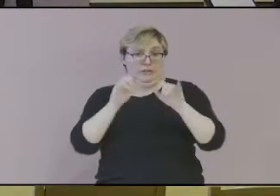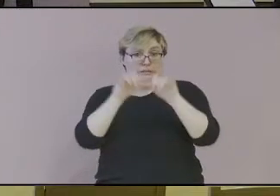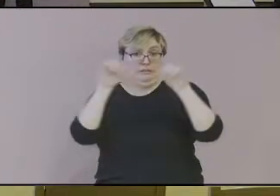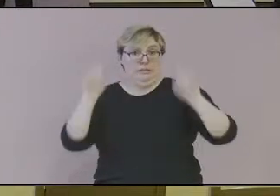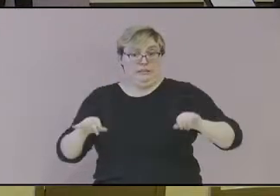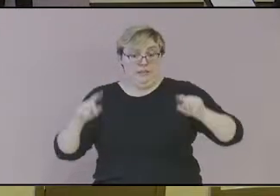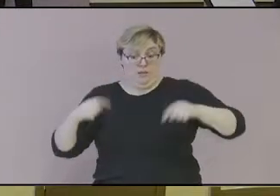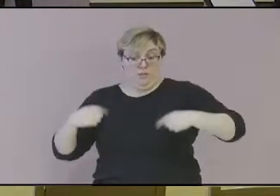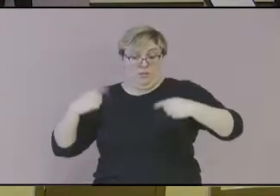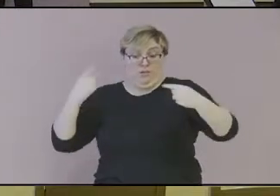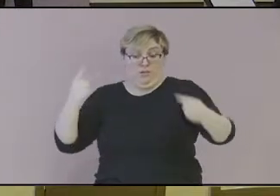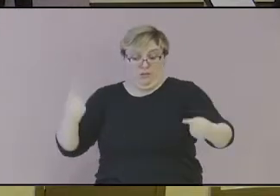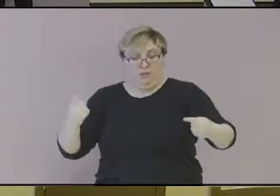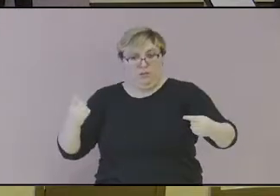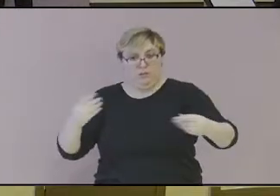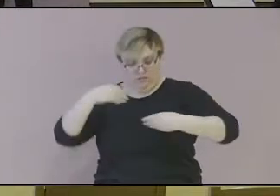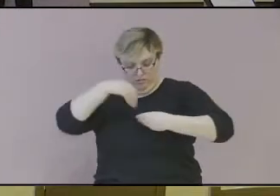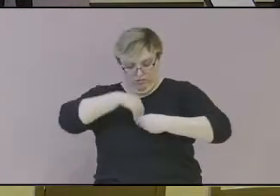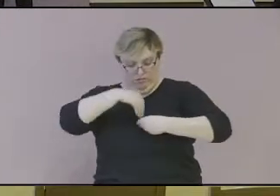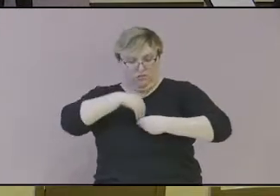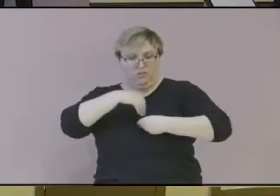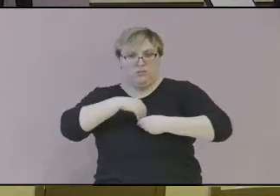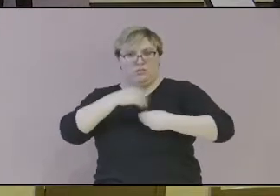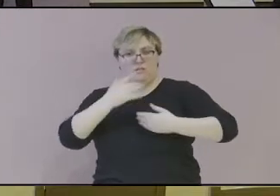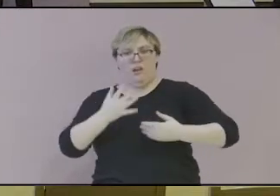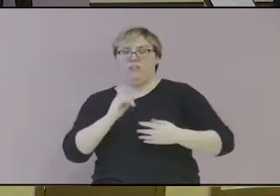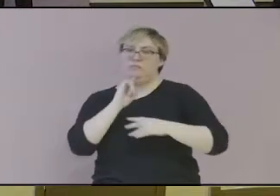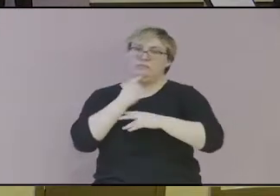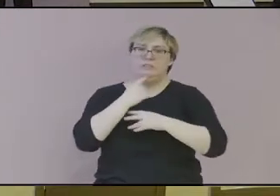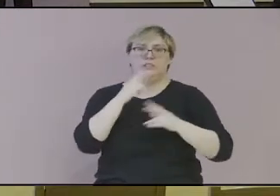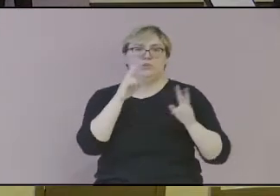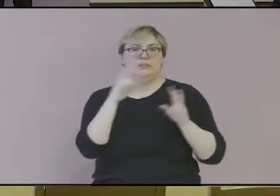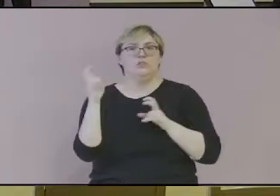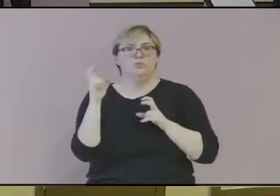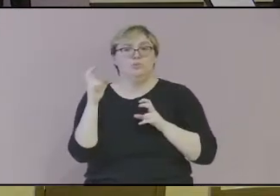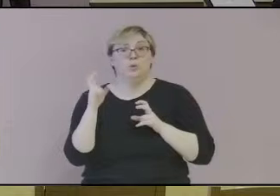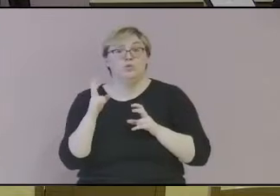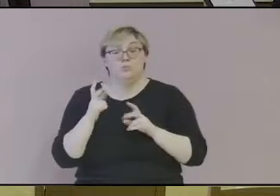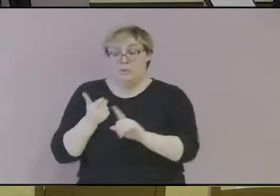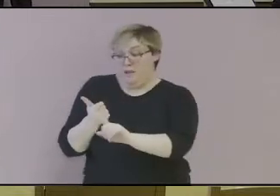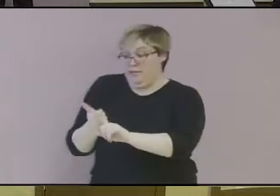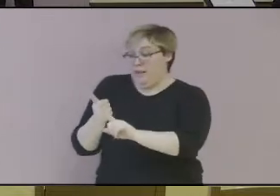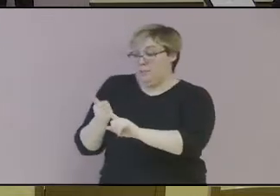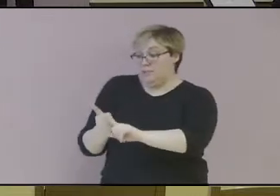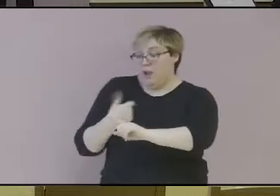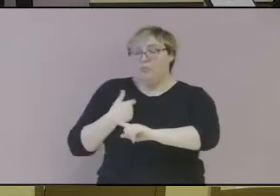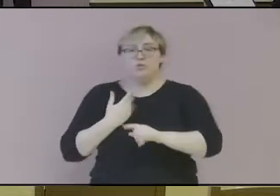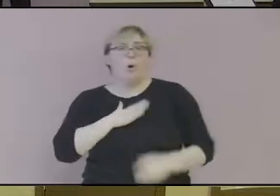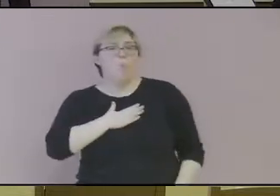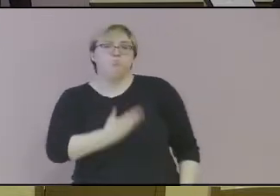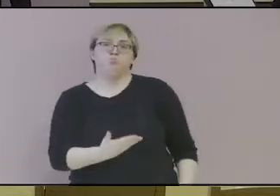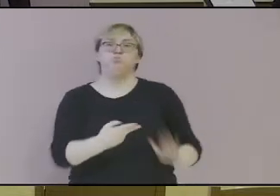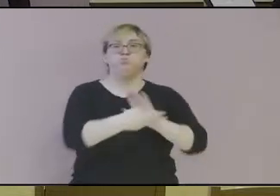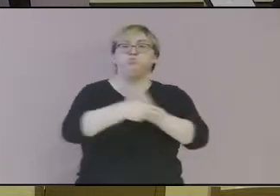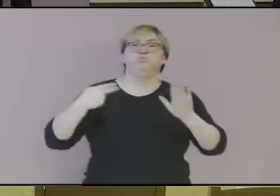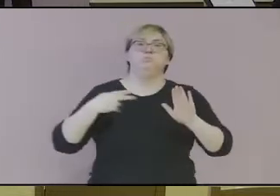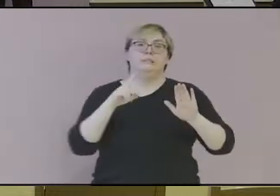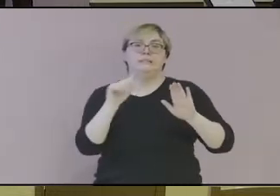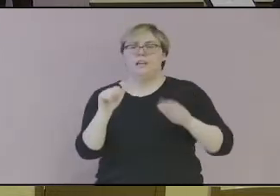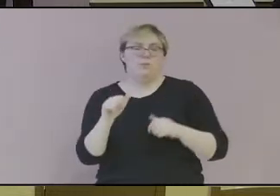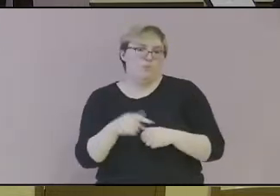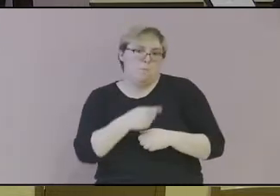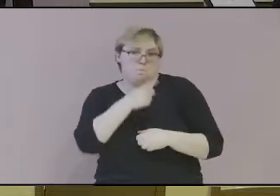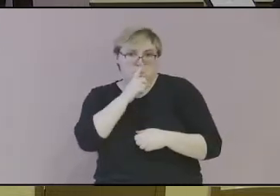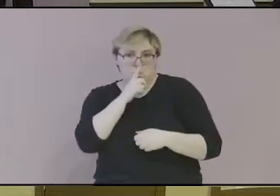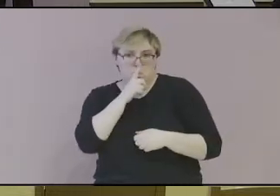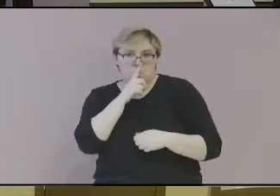might not identify as disabled, but the medical system identifies them as disabled. Chronic conditions which will weigh against them